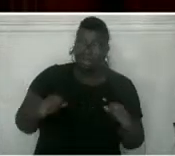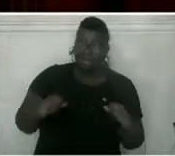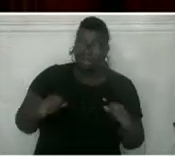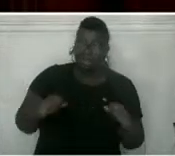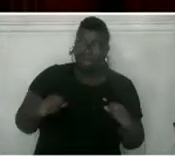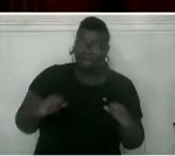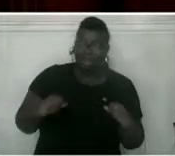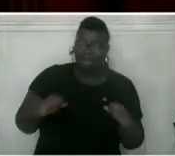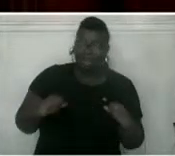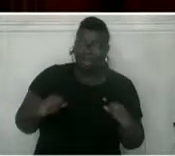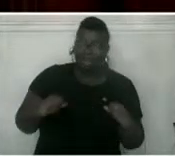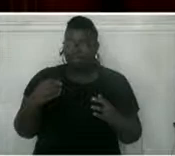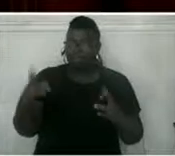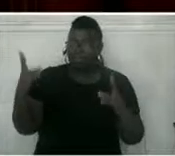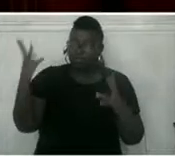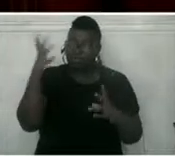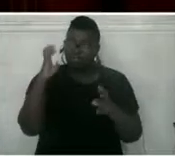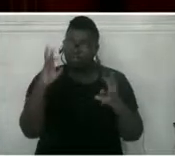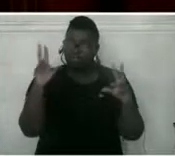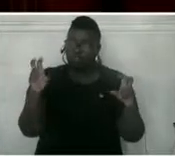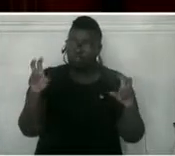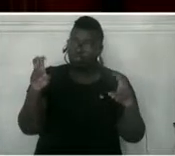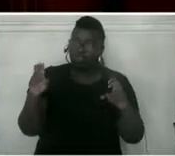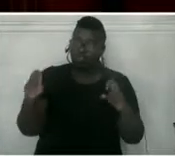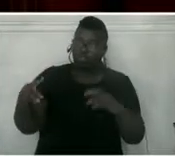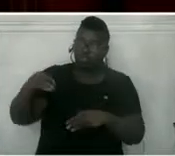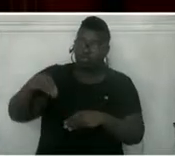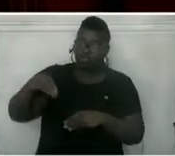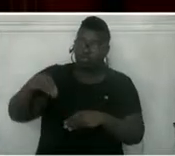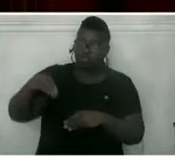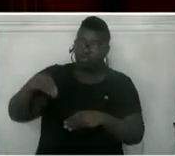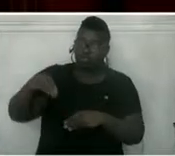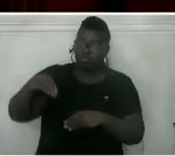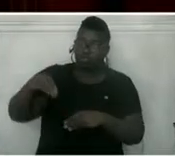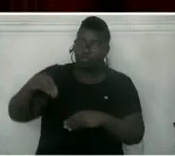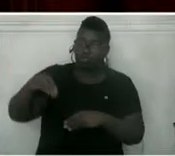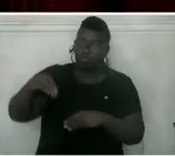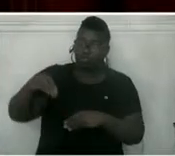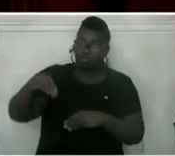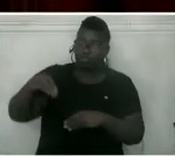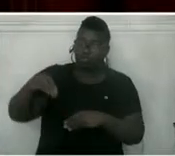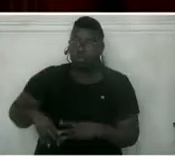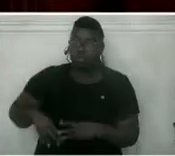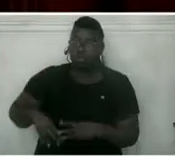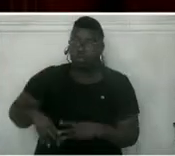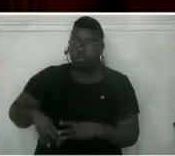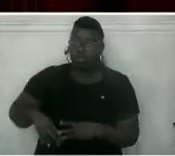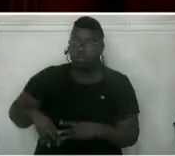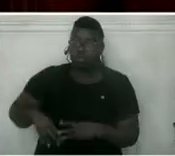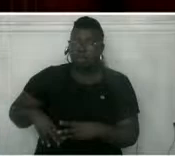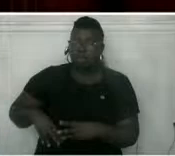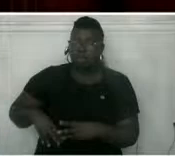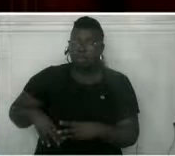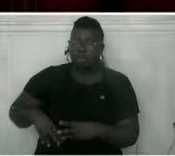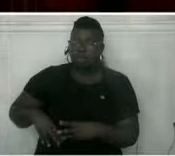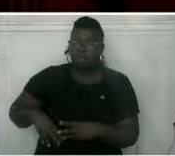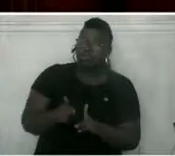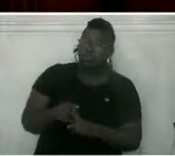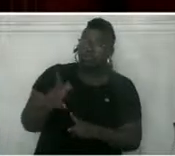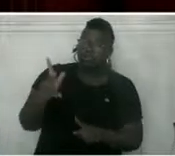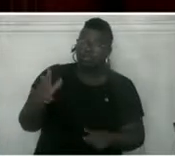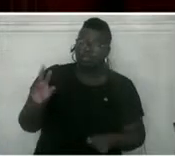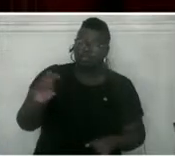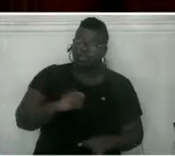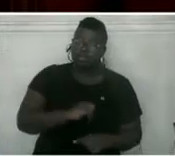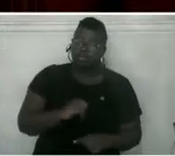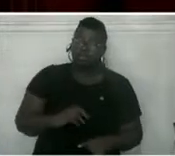when incidents of fraud, maladministration, and corruption have been reported. KwaZulu-Natal is